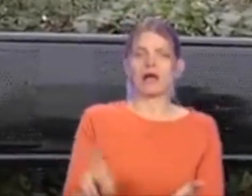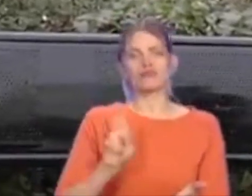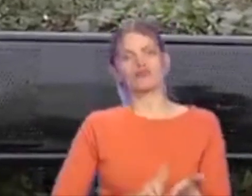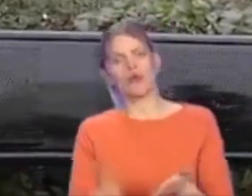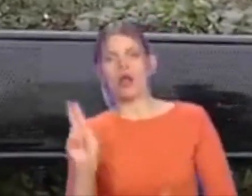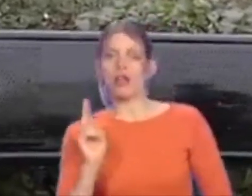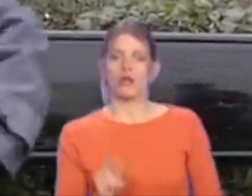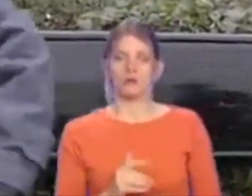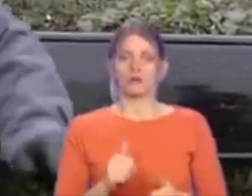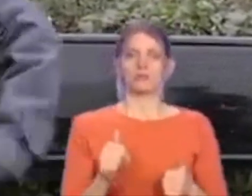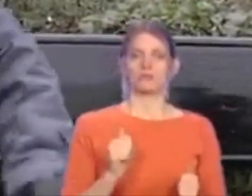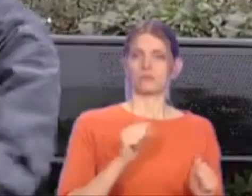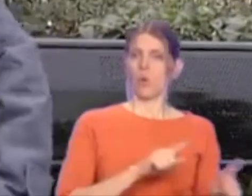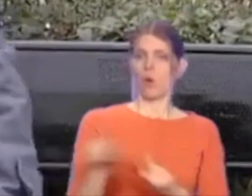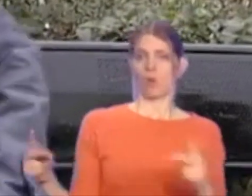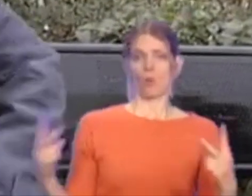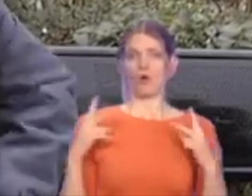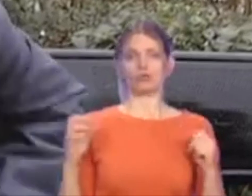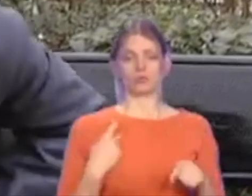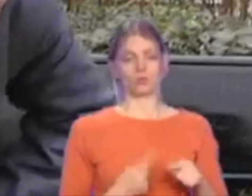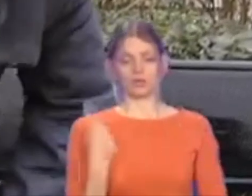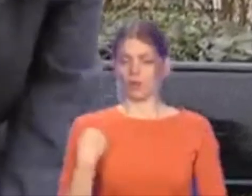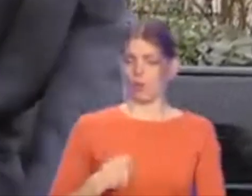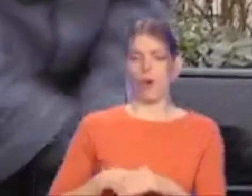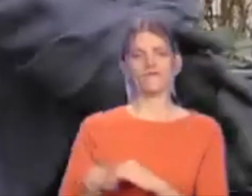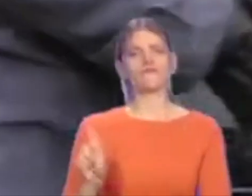No one seems to be watching. I'll make a swift exit.